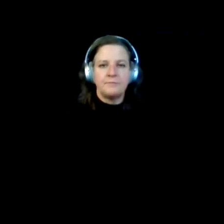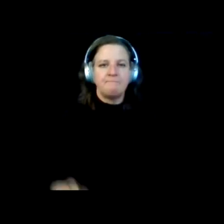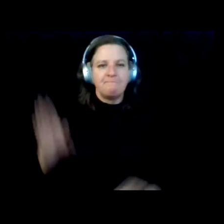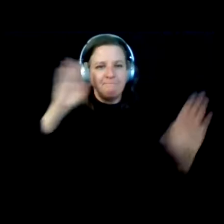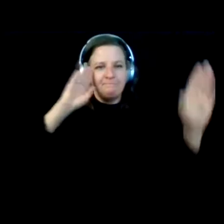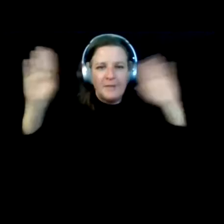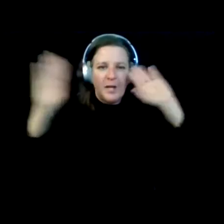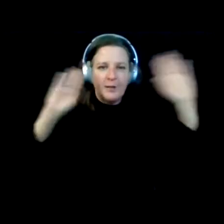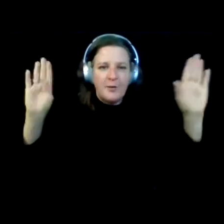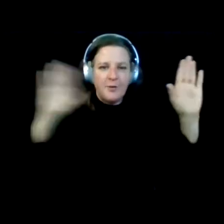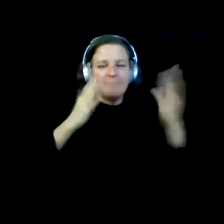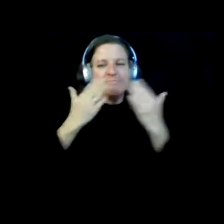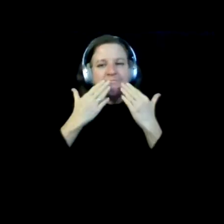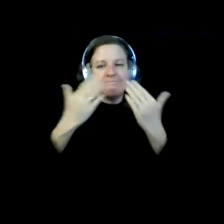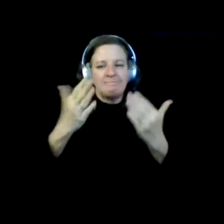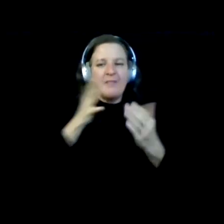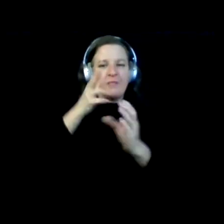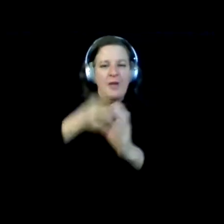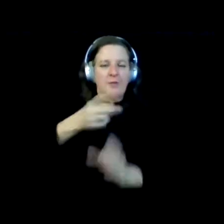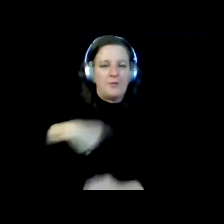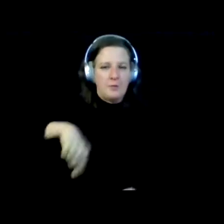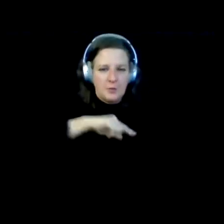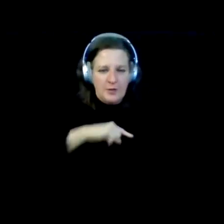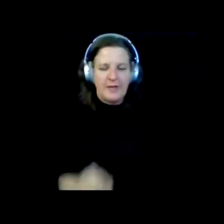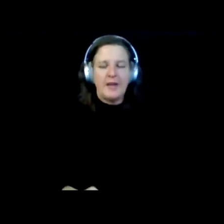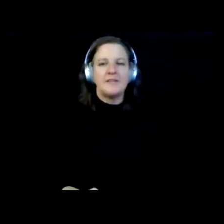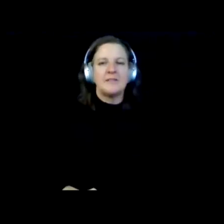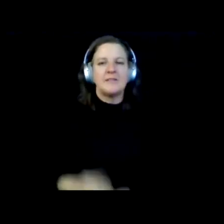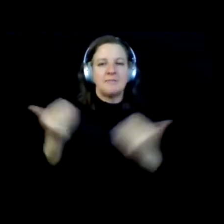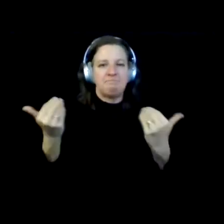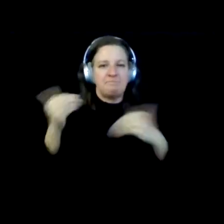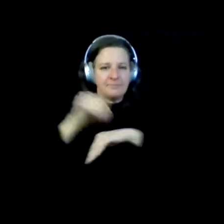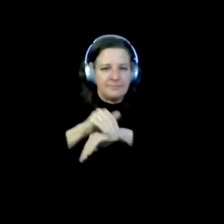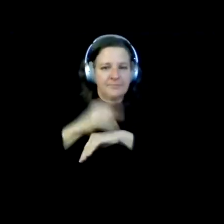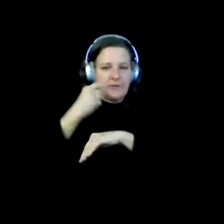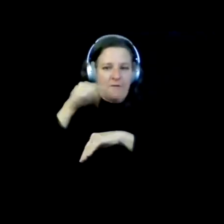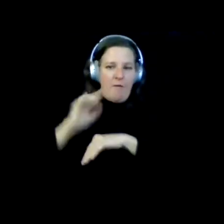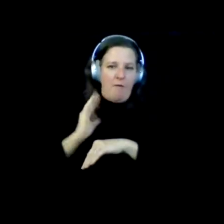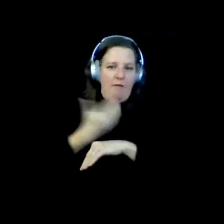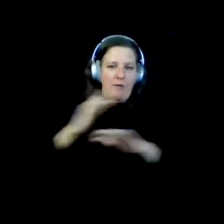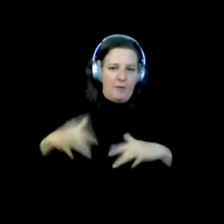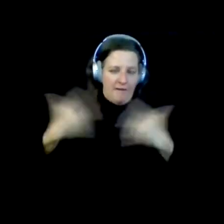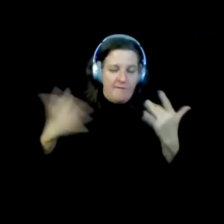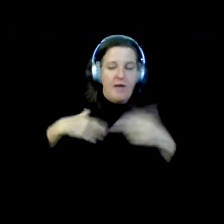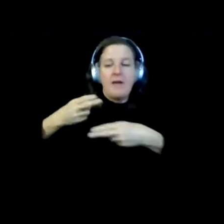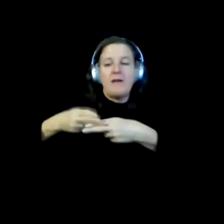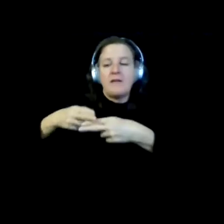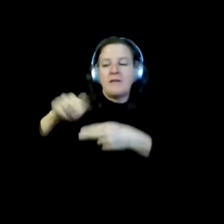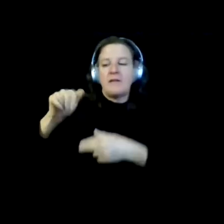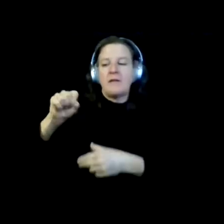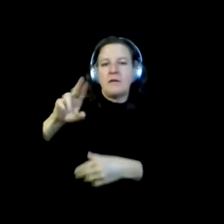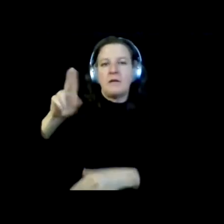Hello, and thank you for joining us this evening for this event. My name is Aska